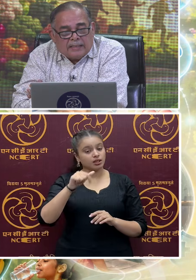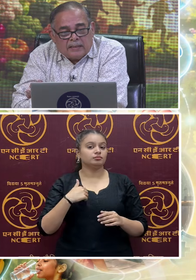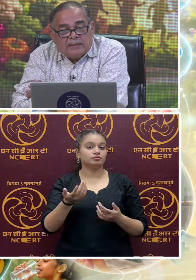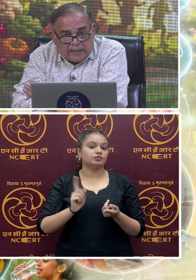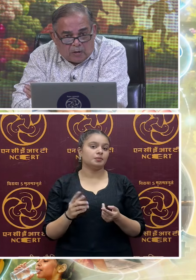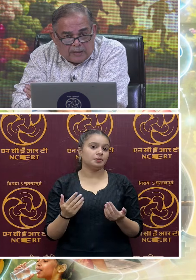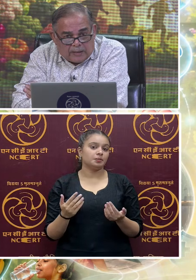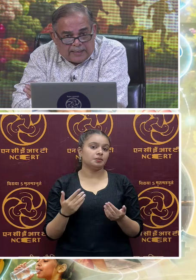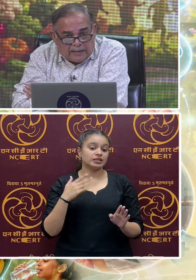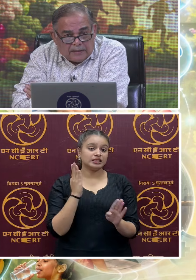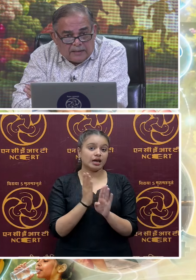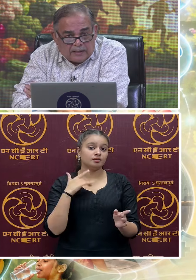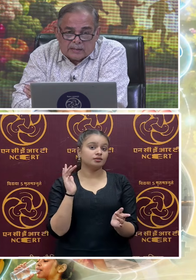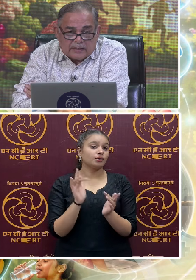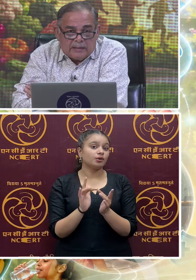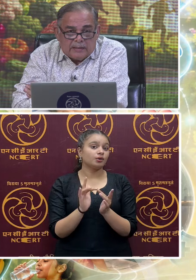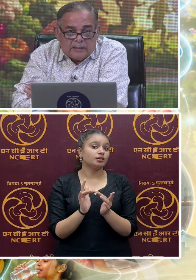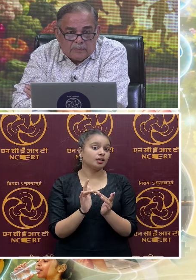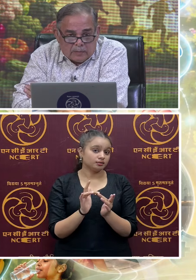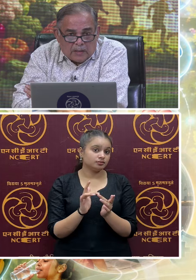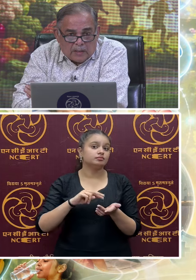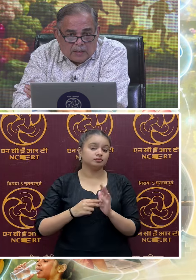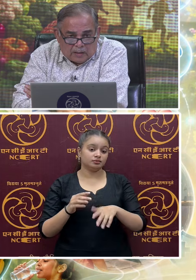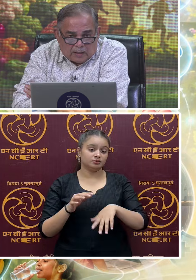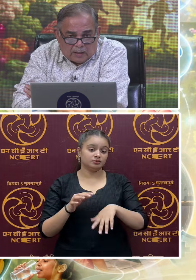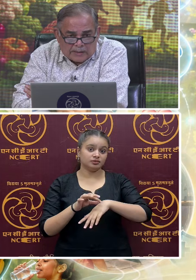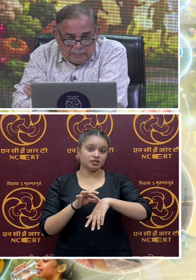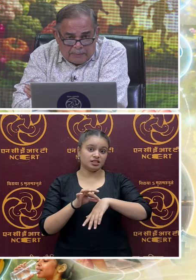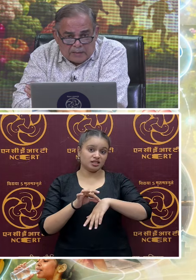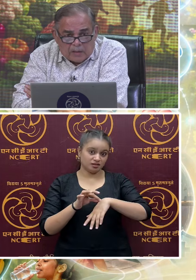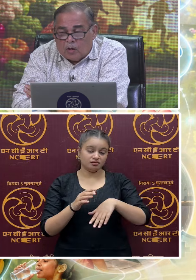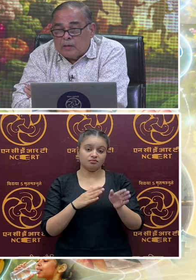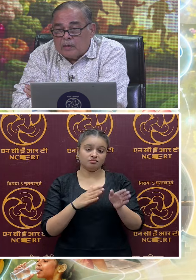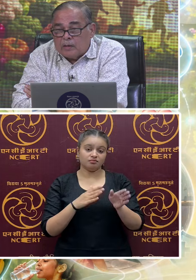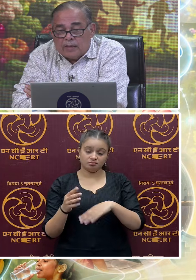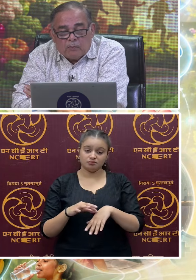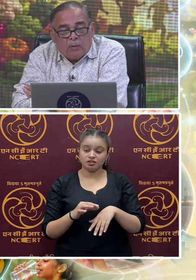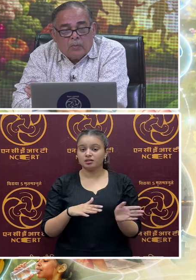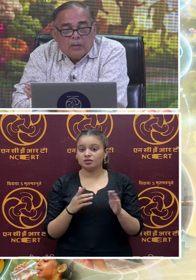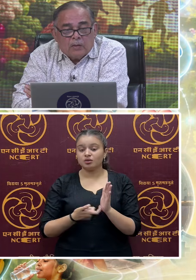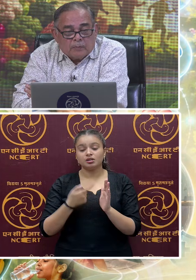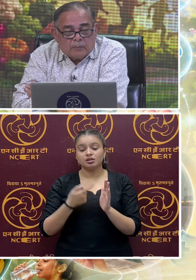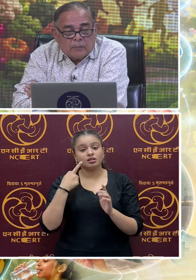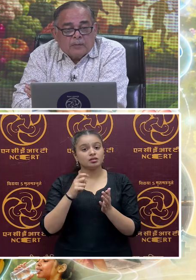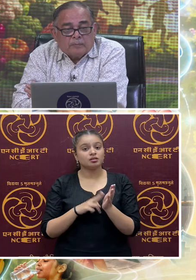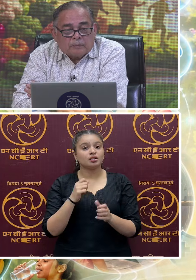And last is direct contact, is skin scabies or ringworm.